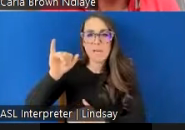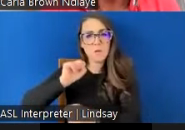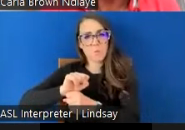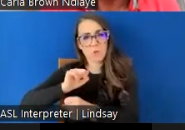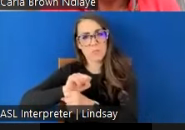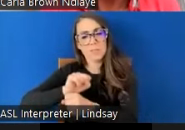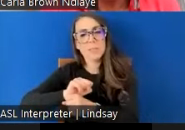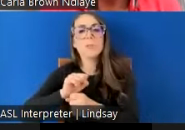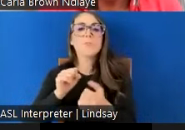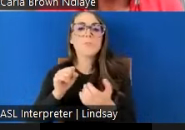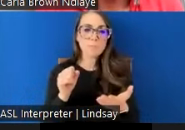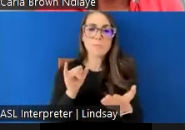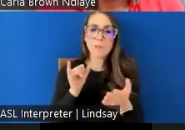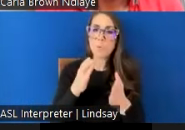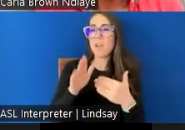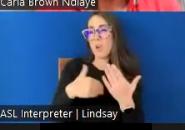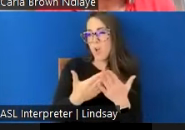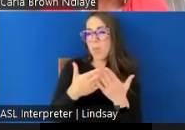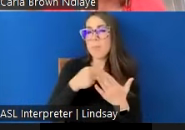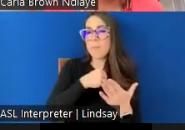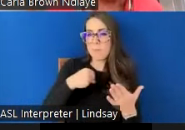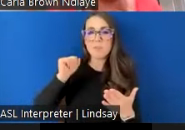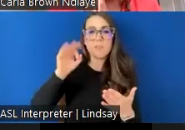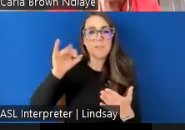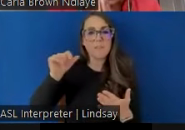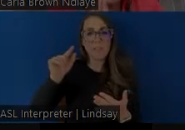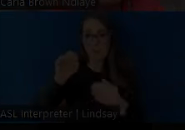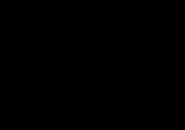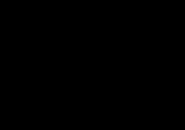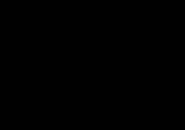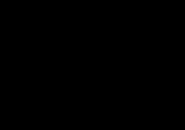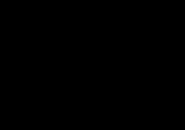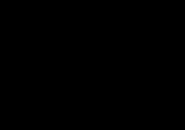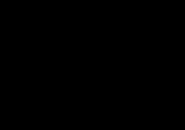know, all the members of the affiliate groups would have access to. Thank you for your time.